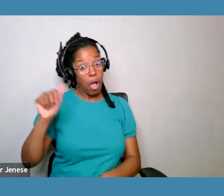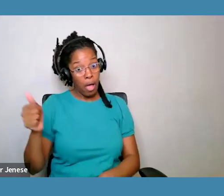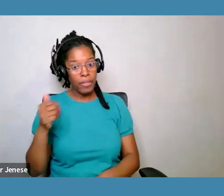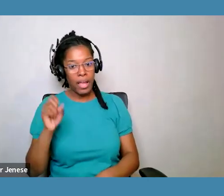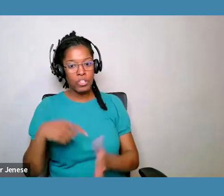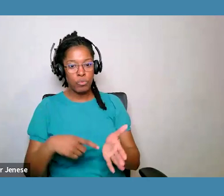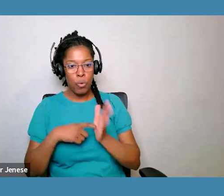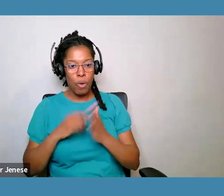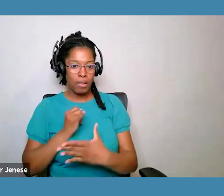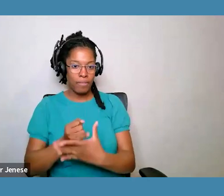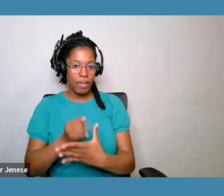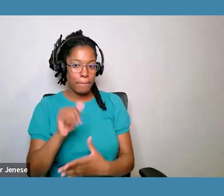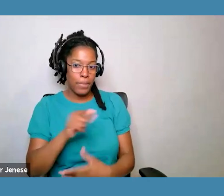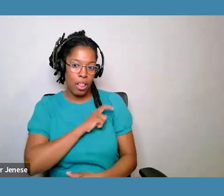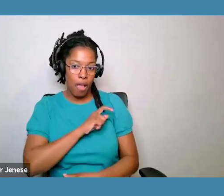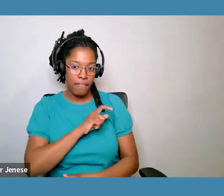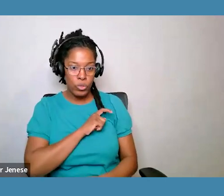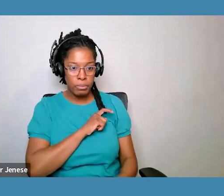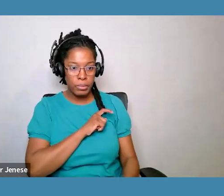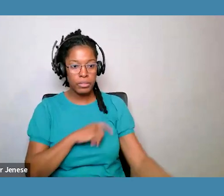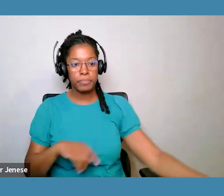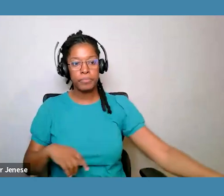required intervention by law enforcement.